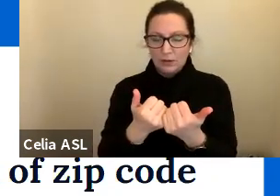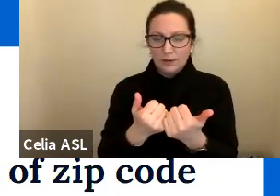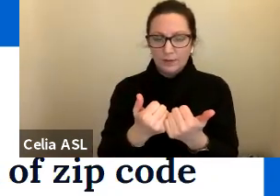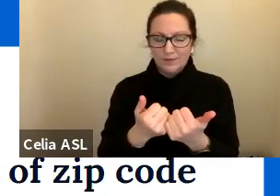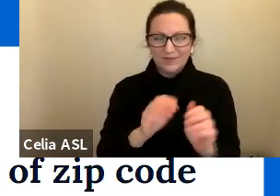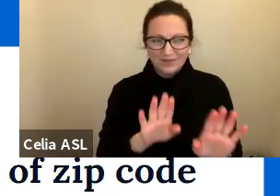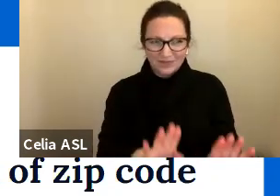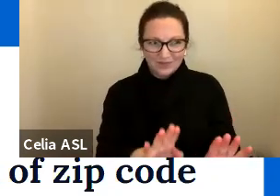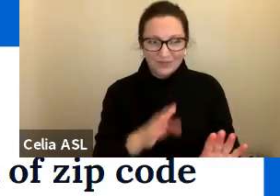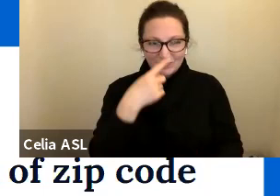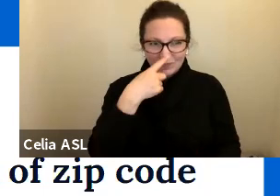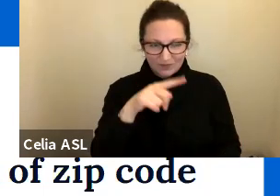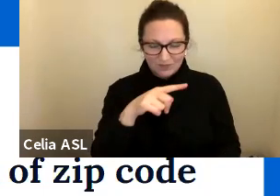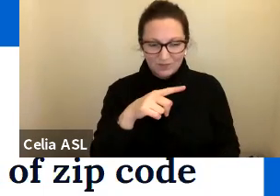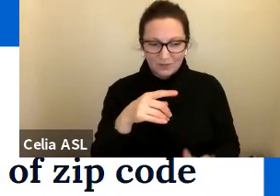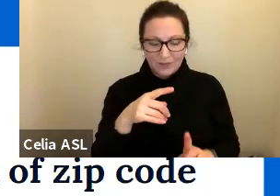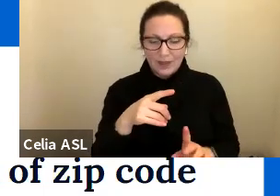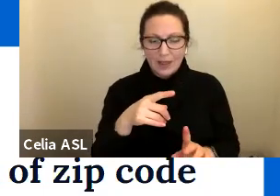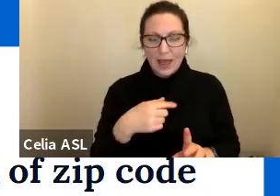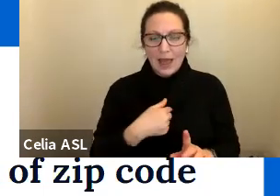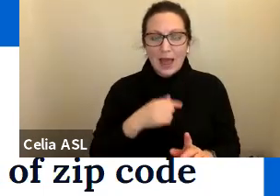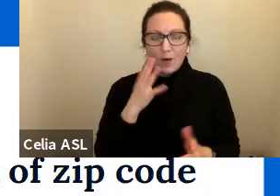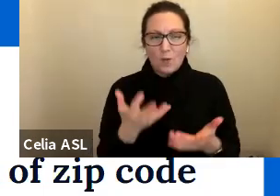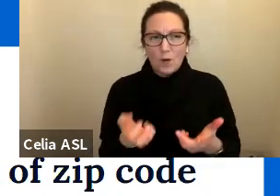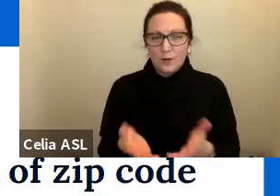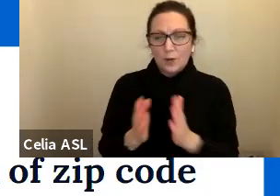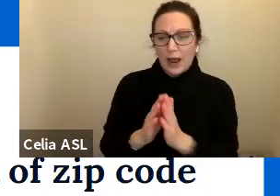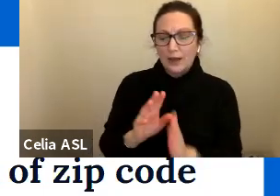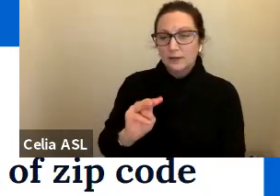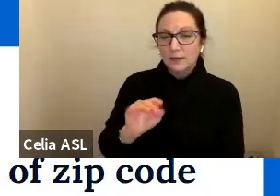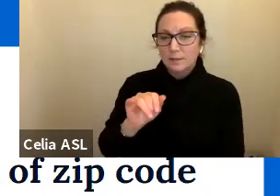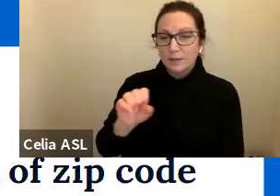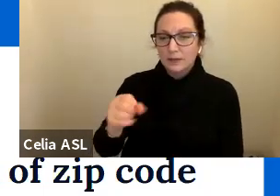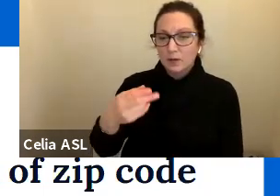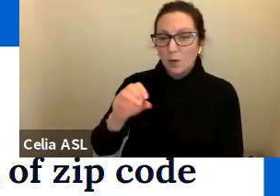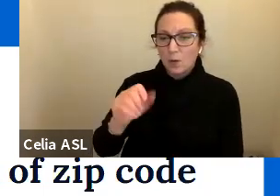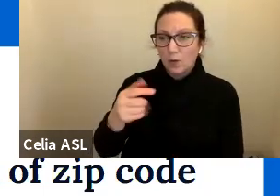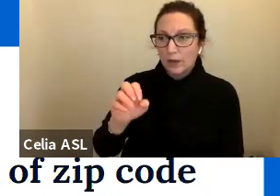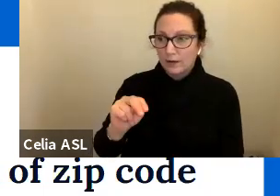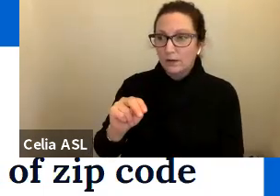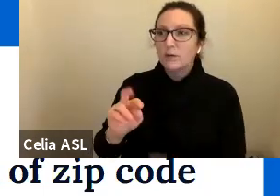don't mind, Ms. Roberts, I'm going to ask Ms. Hogan if she could possibly respond to this question. No.